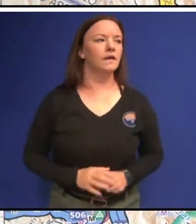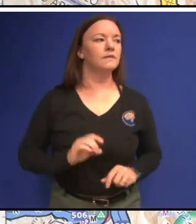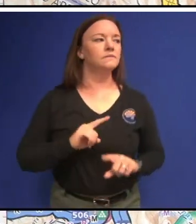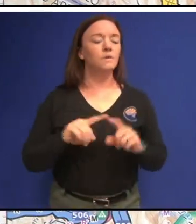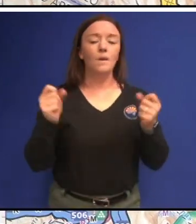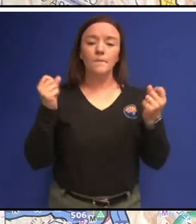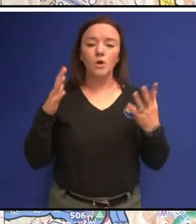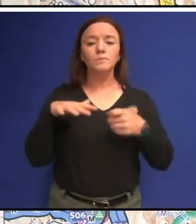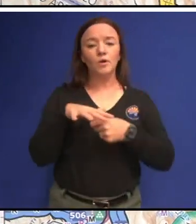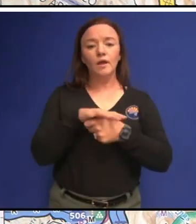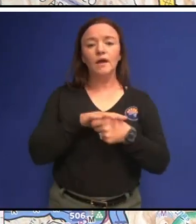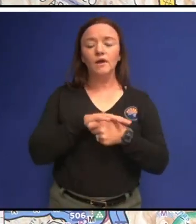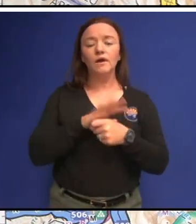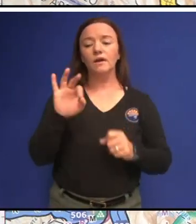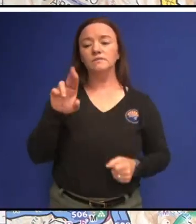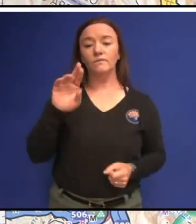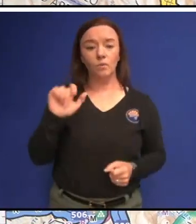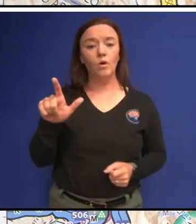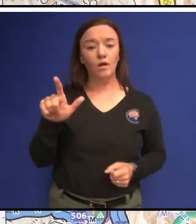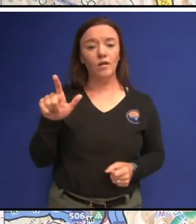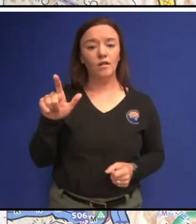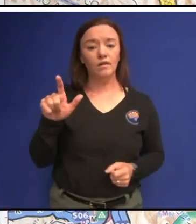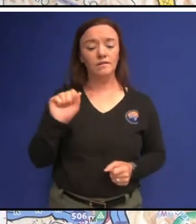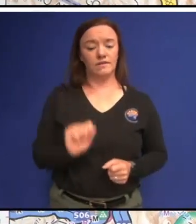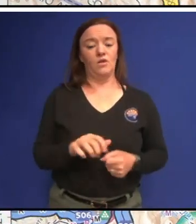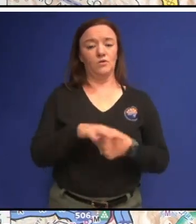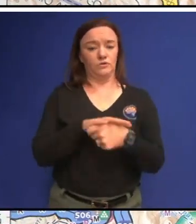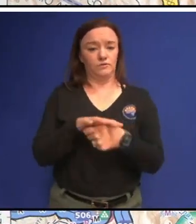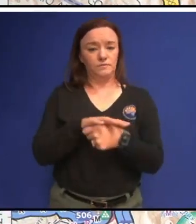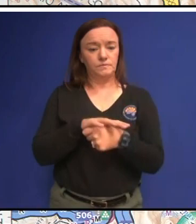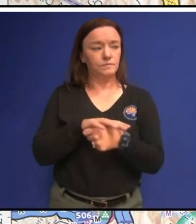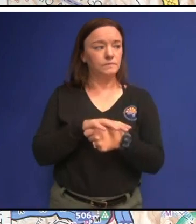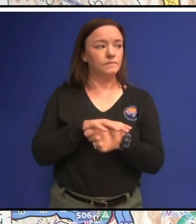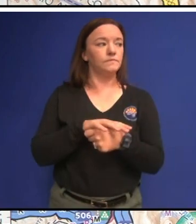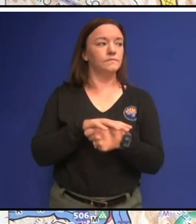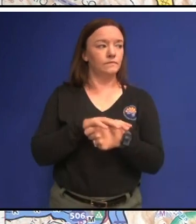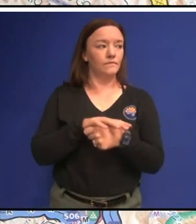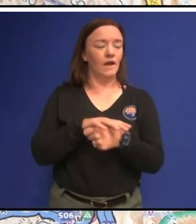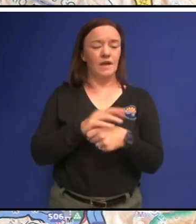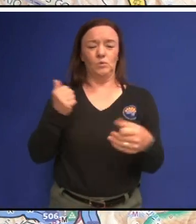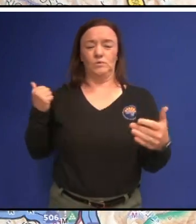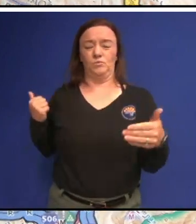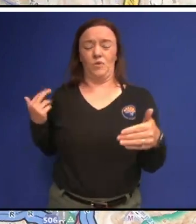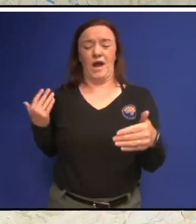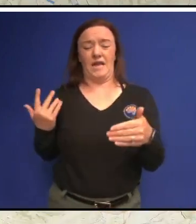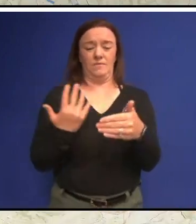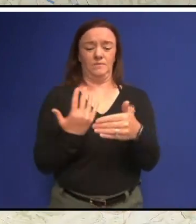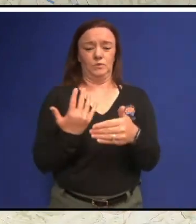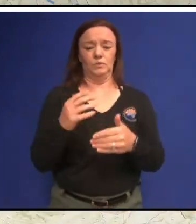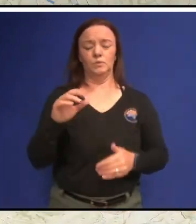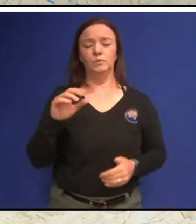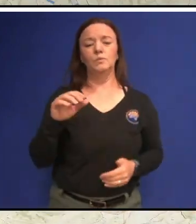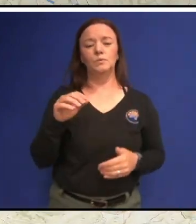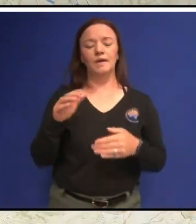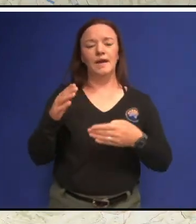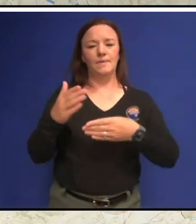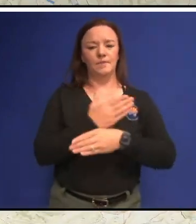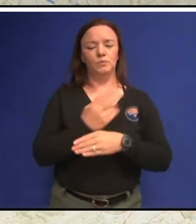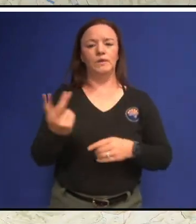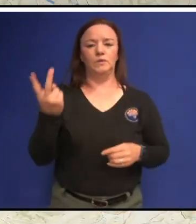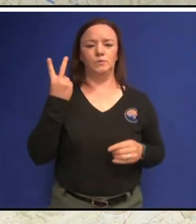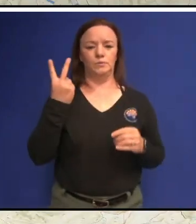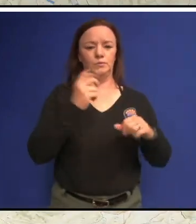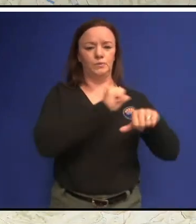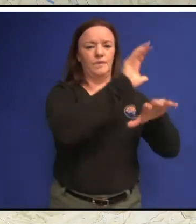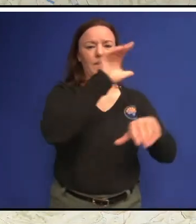areas where the fuel on the southern side goes right up to saddles. So between two peaks, the low area between two